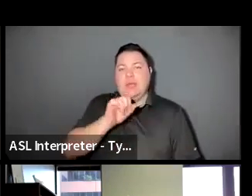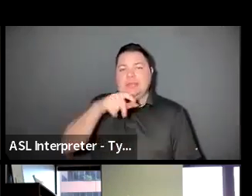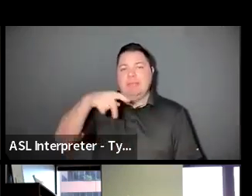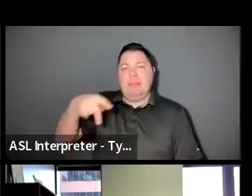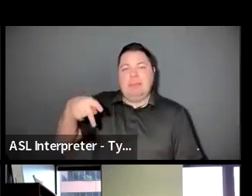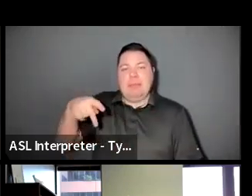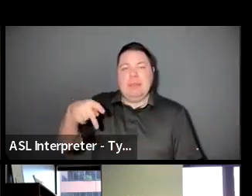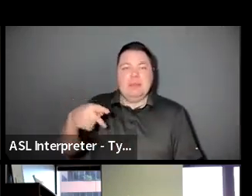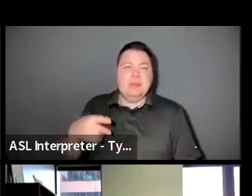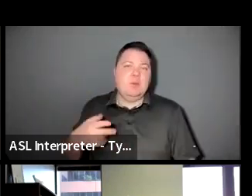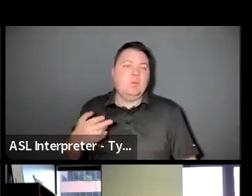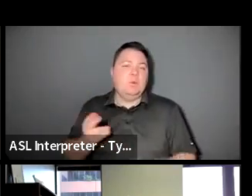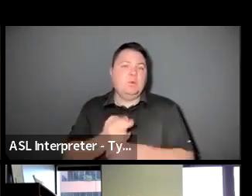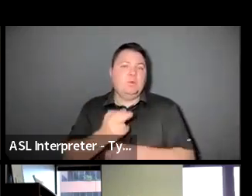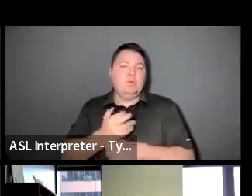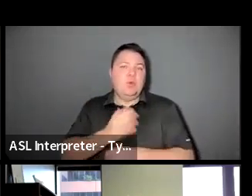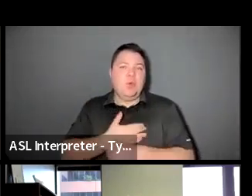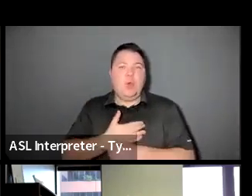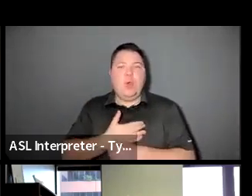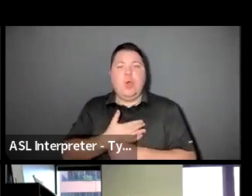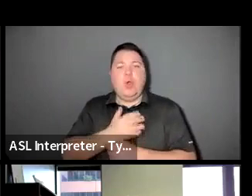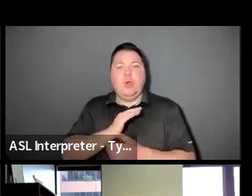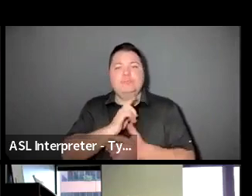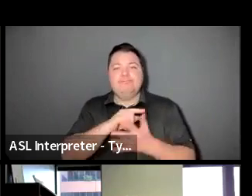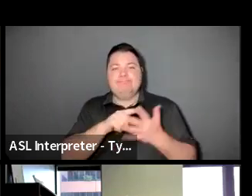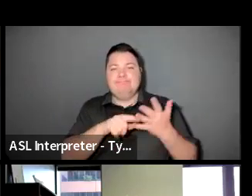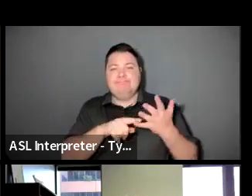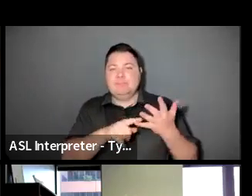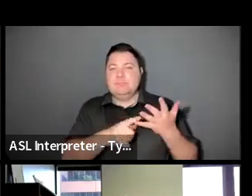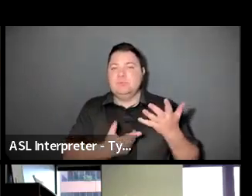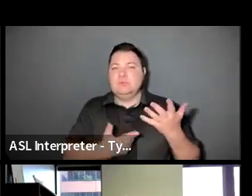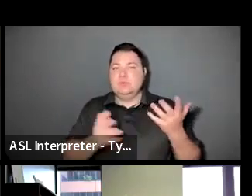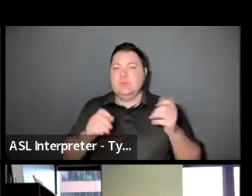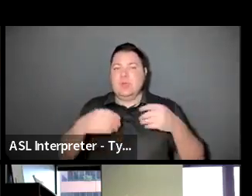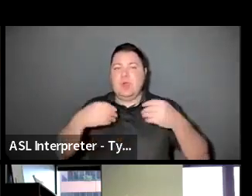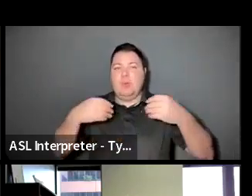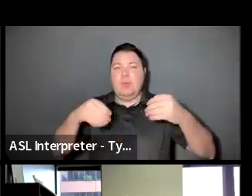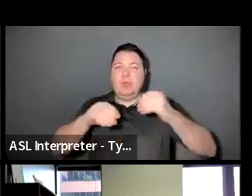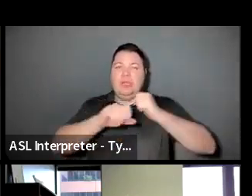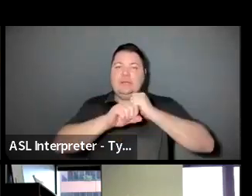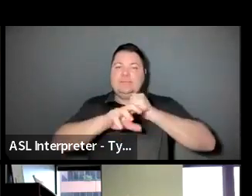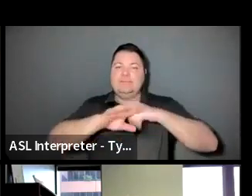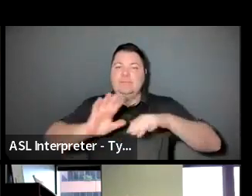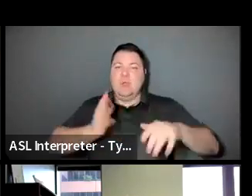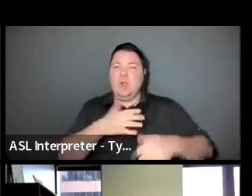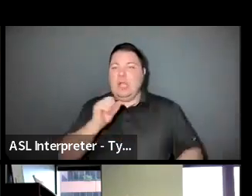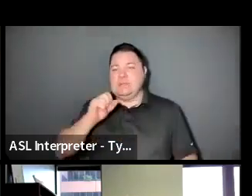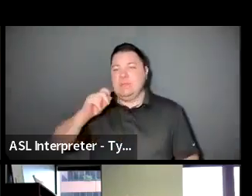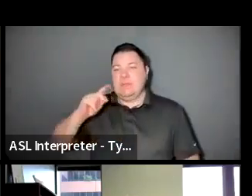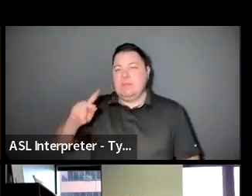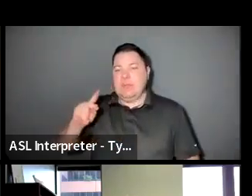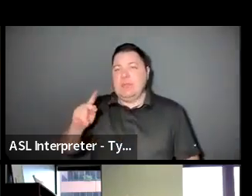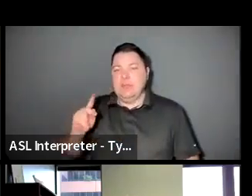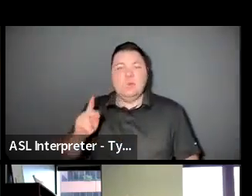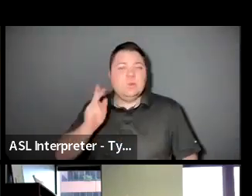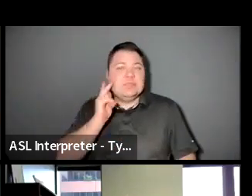are using our assets to market our SPP campaign. You'll see drone